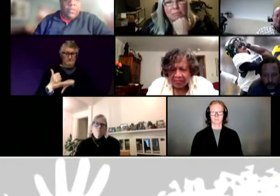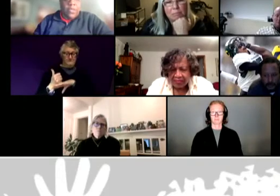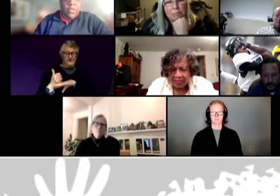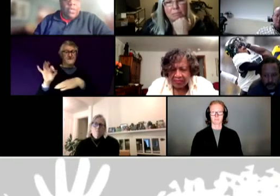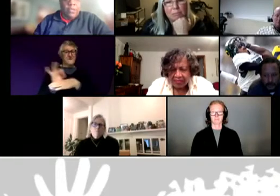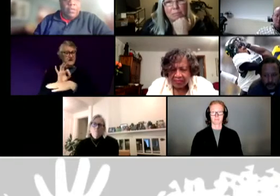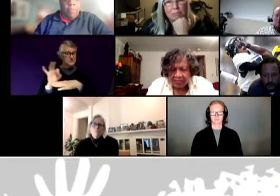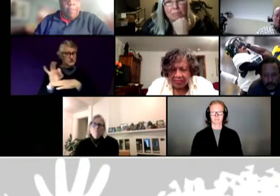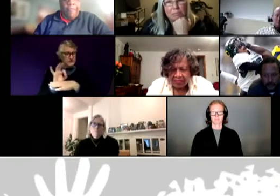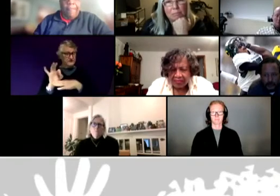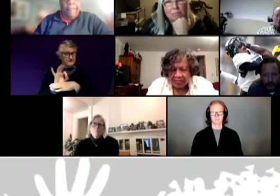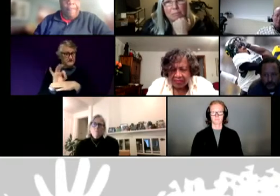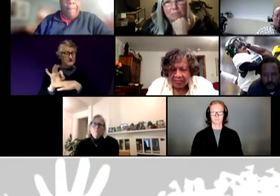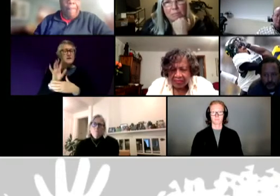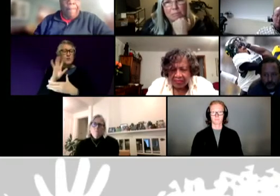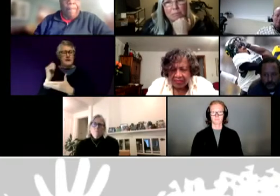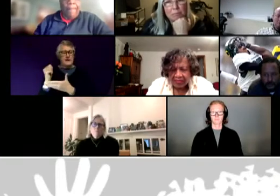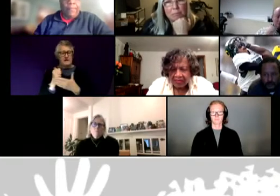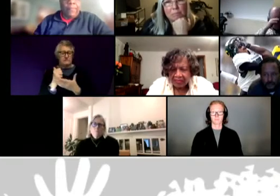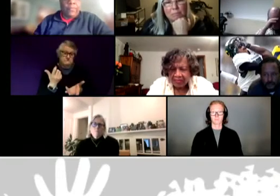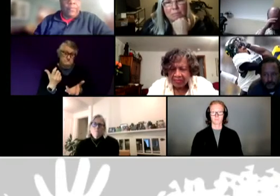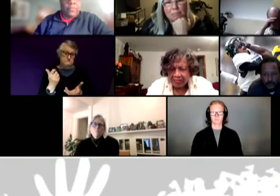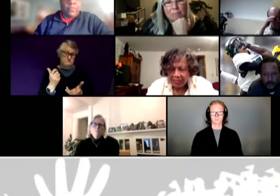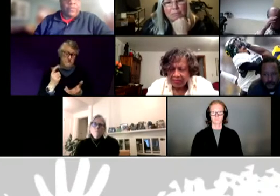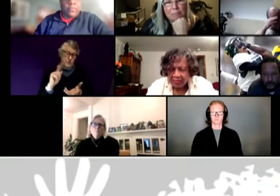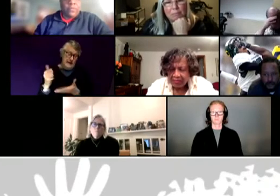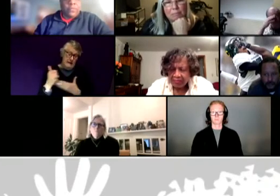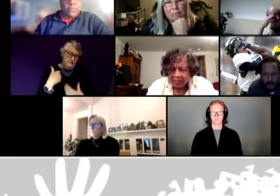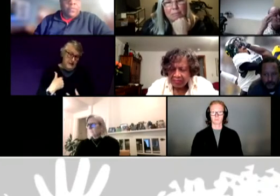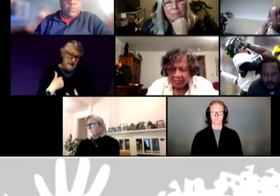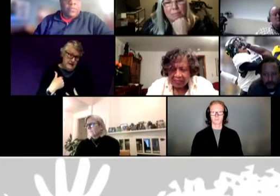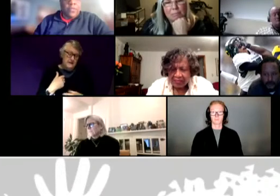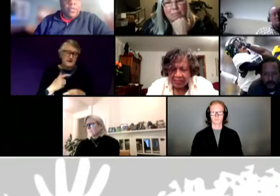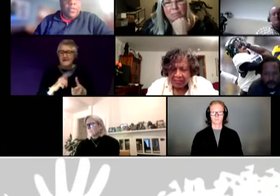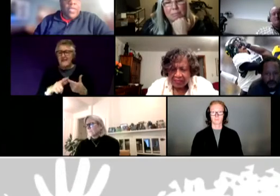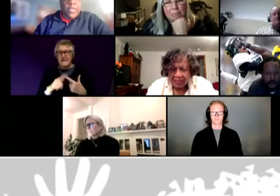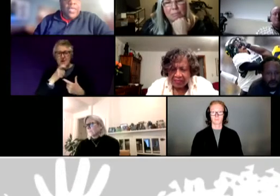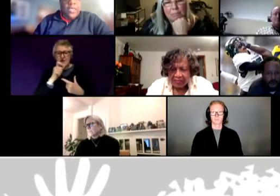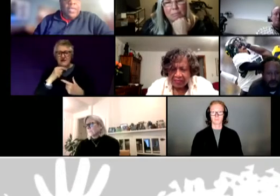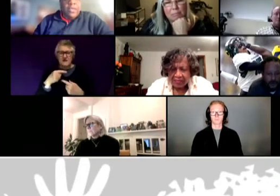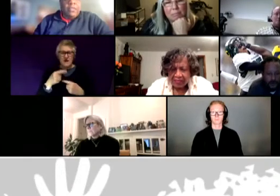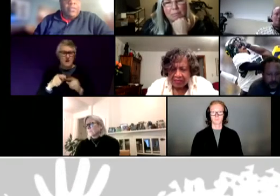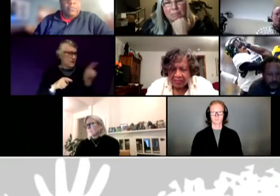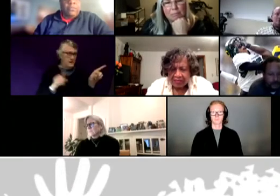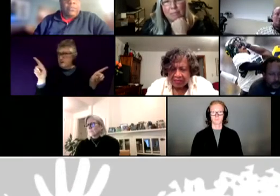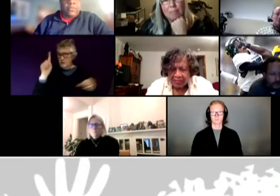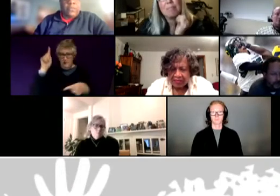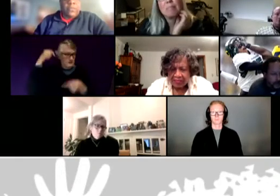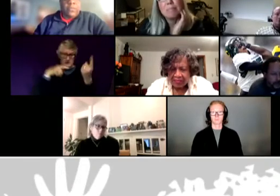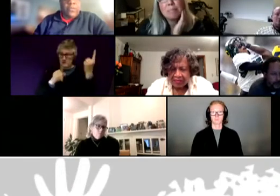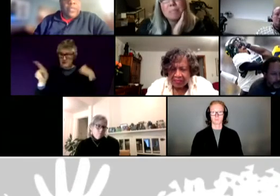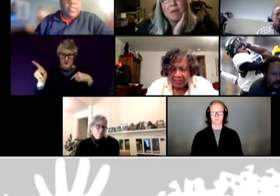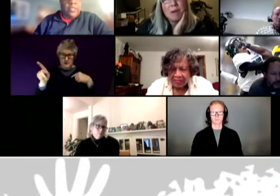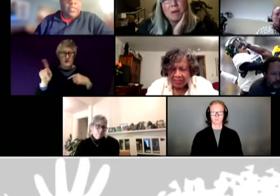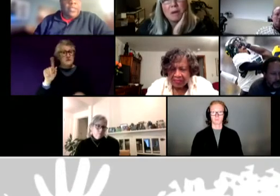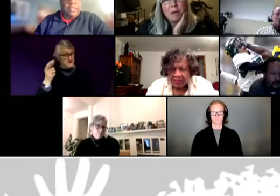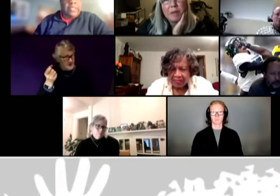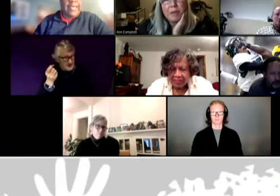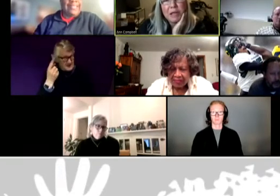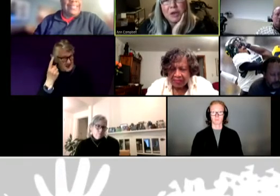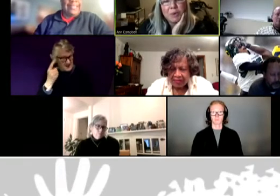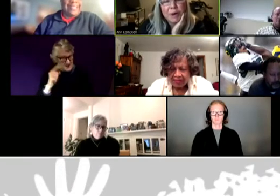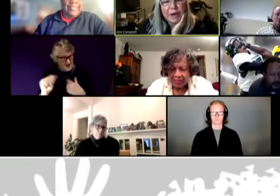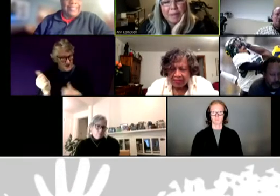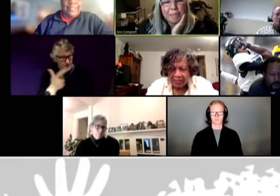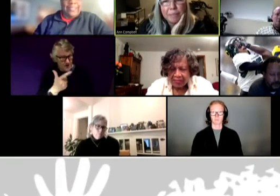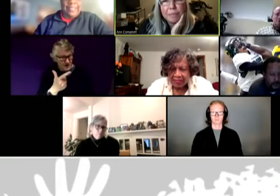then we don't go back and forth and back and forth, you know, after the fact. Does that make sense to everyone? Thank